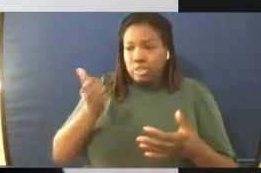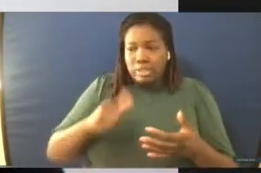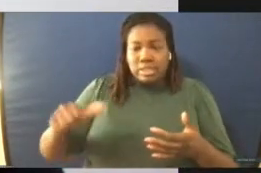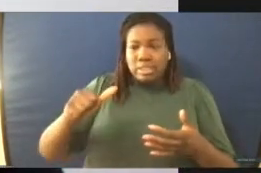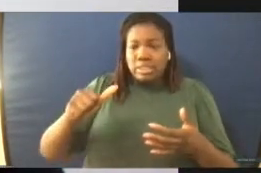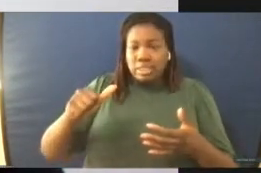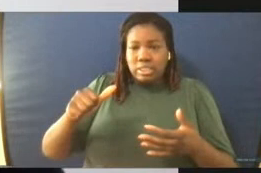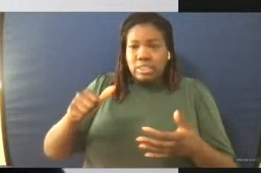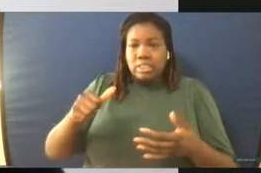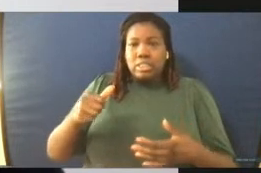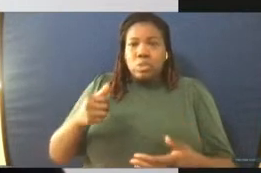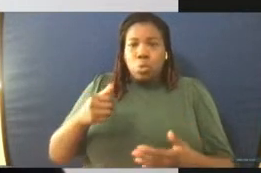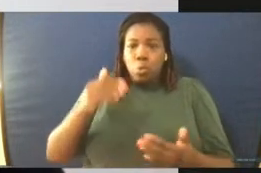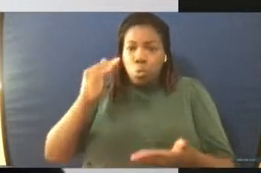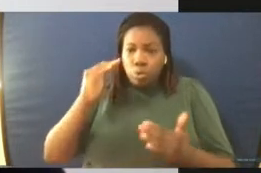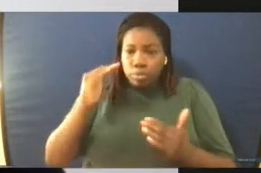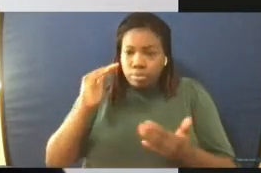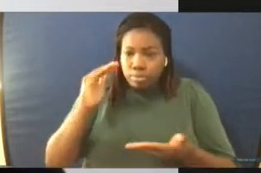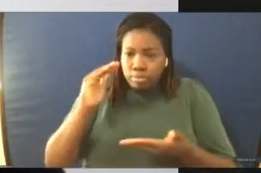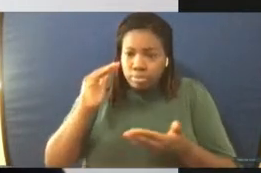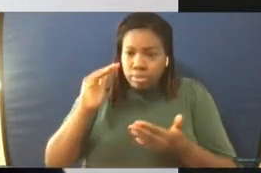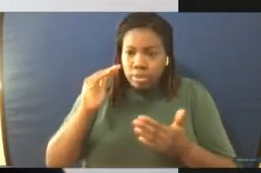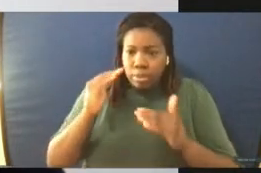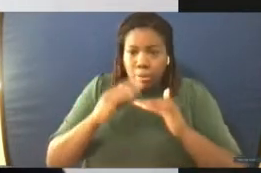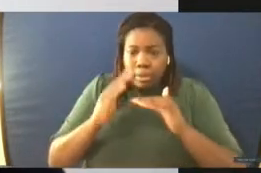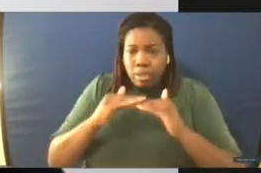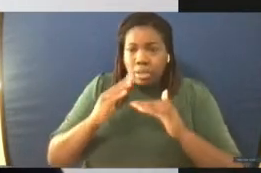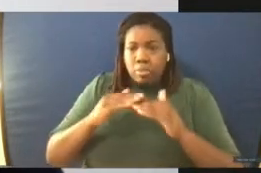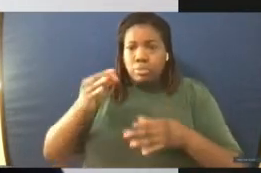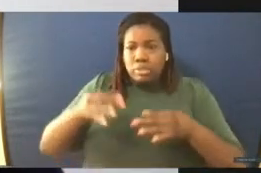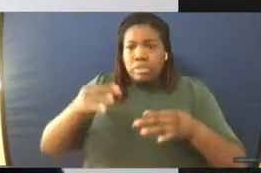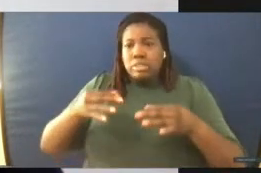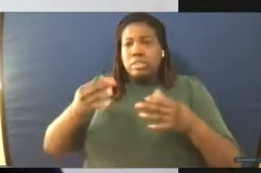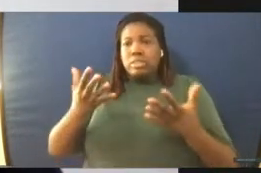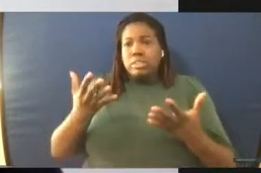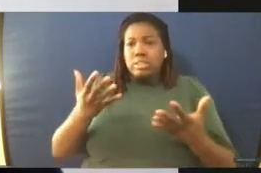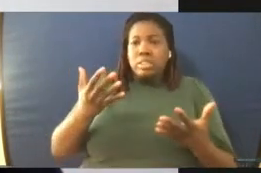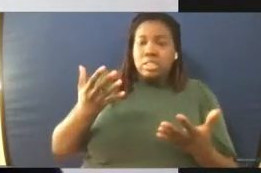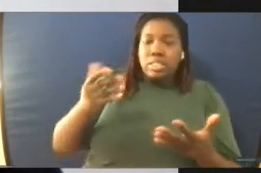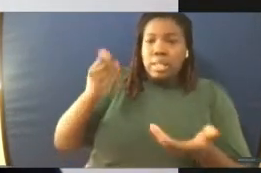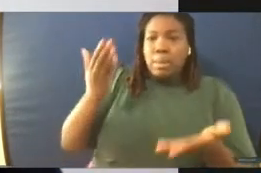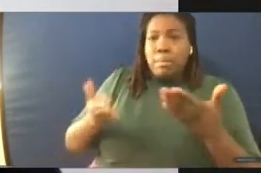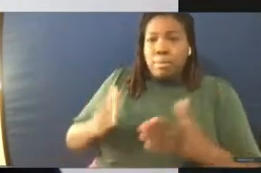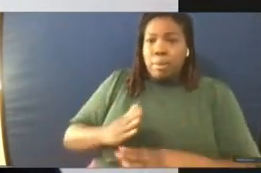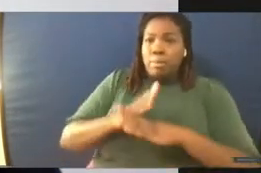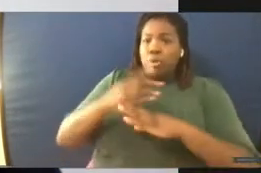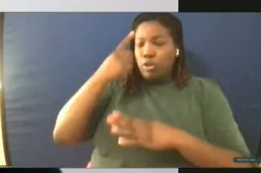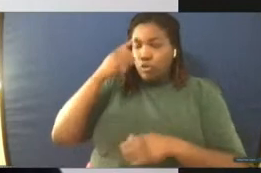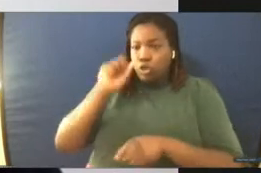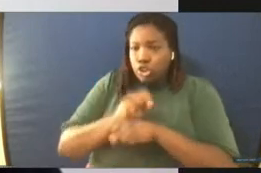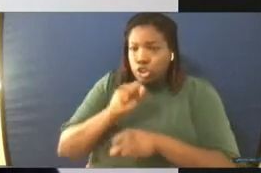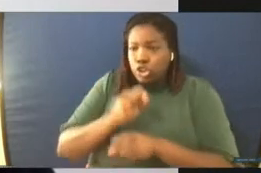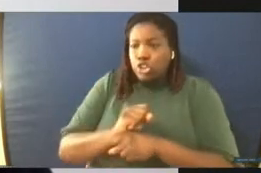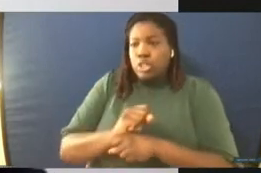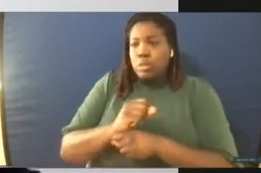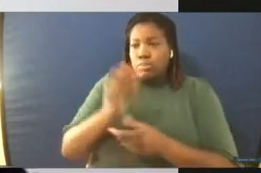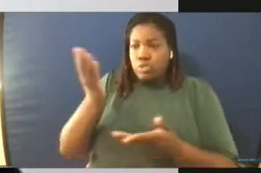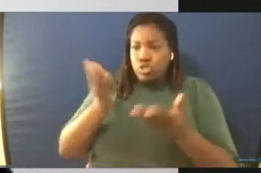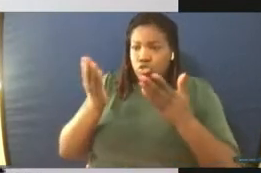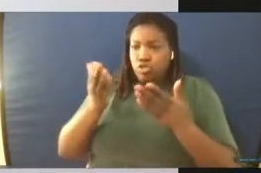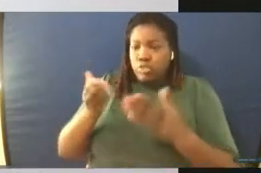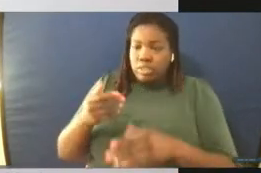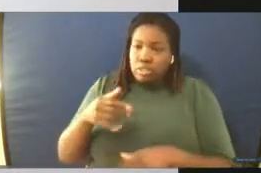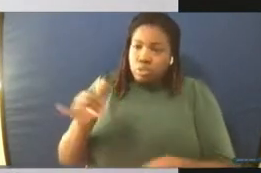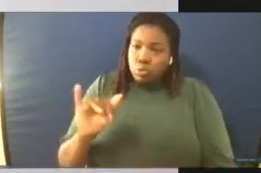or minimal criminal justice history, that could create barriers for opportunities and jobs and basically impact the service delivery. So thank